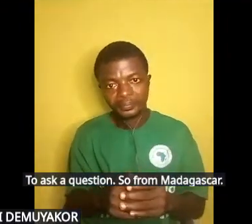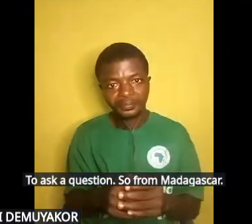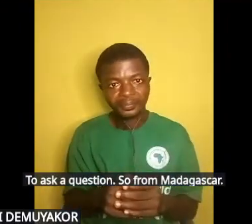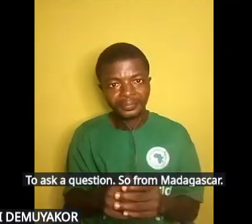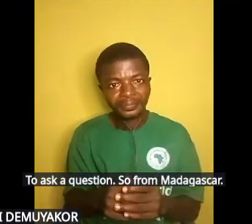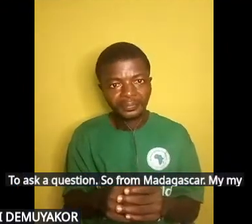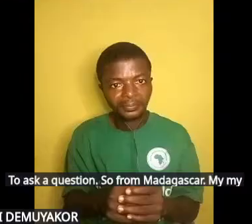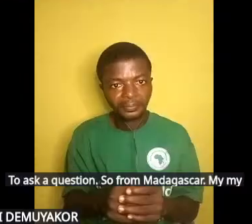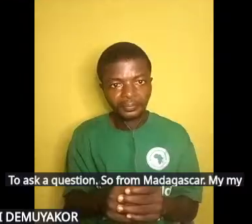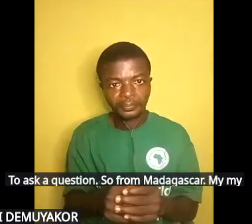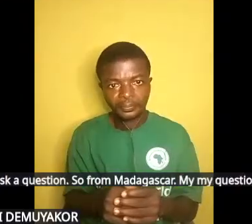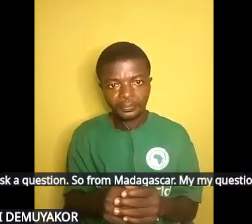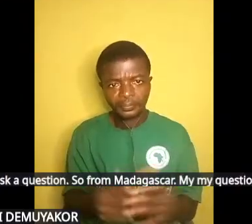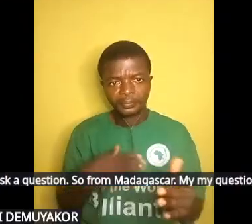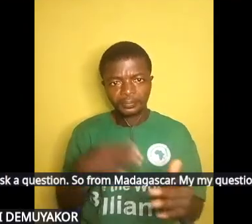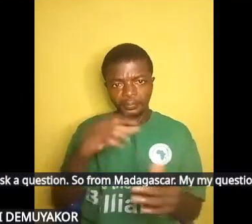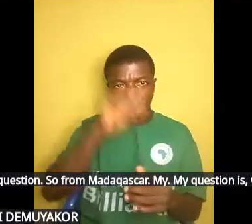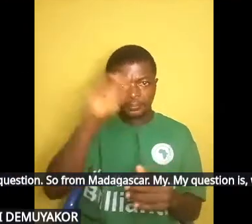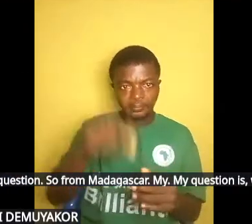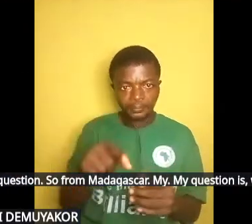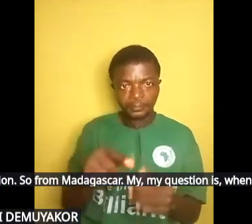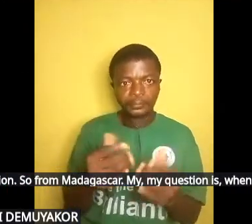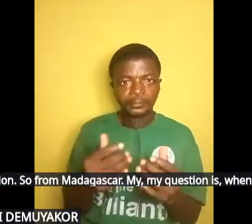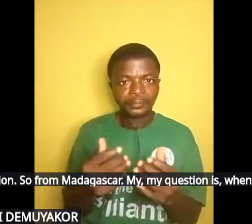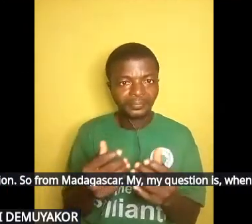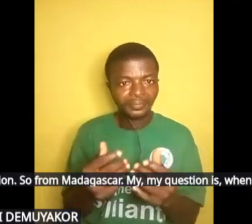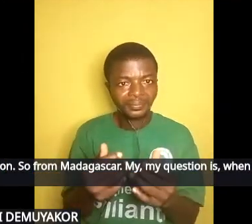my question is, when we talk about the